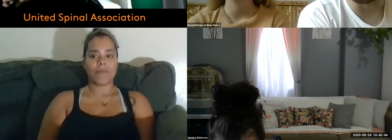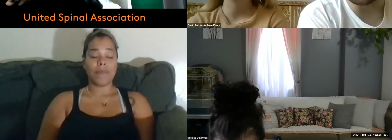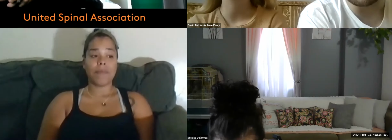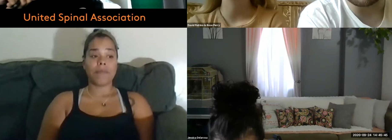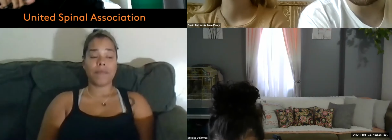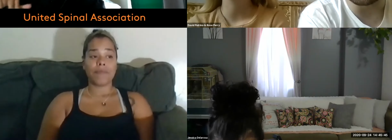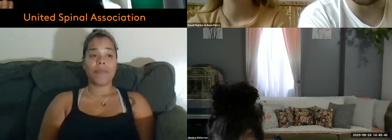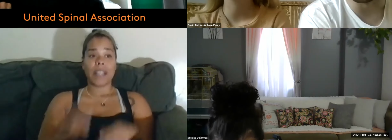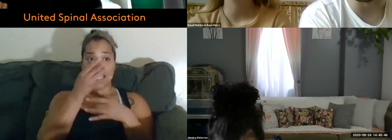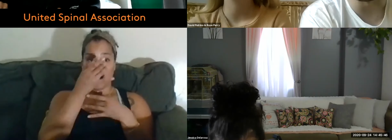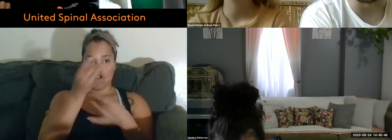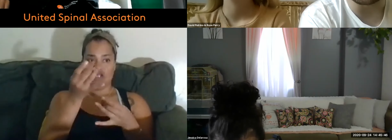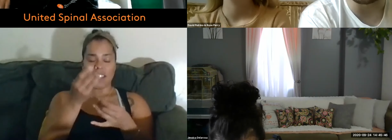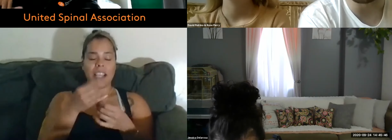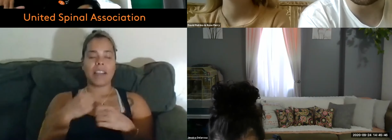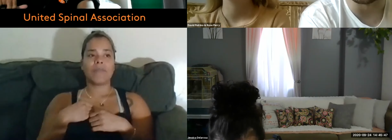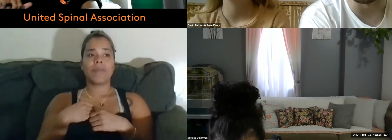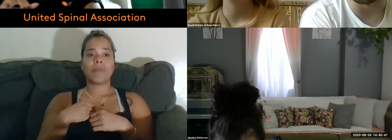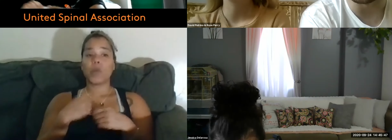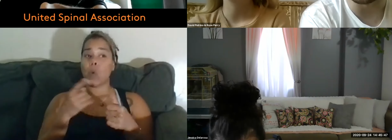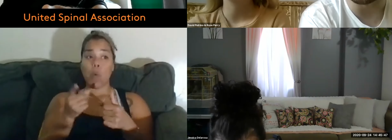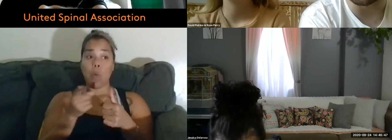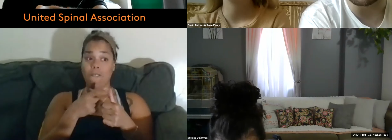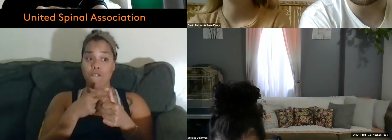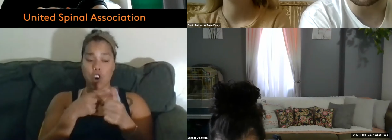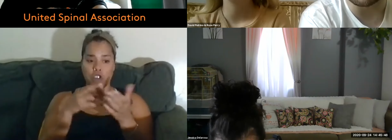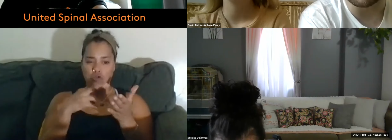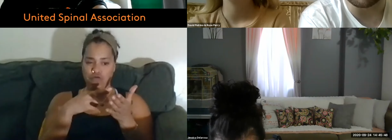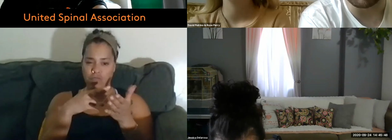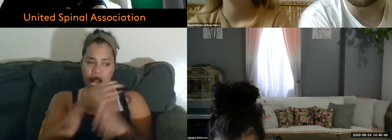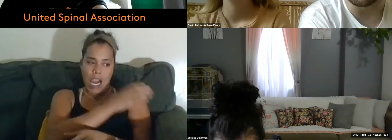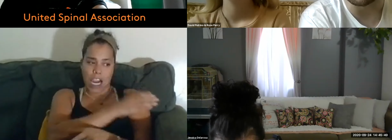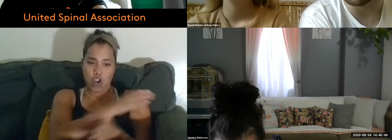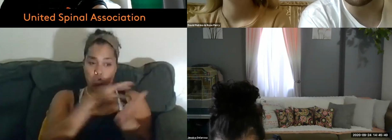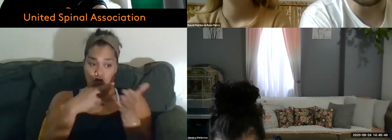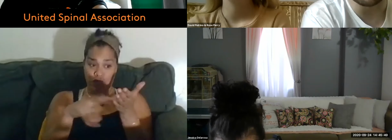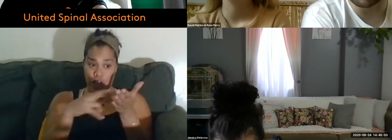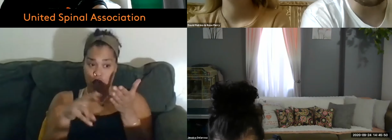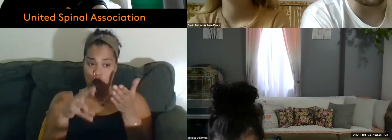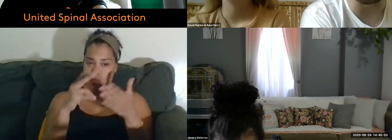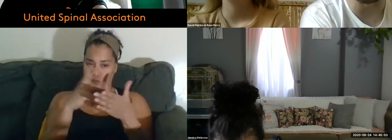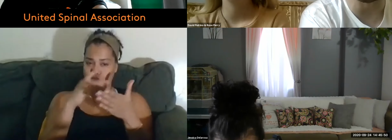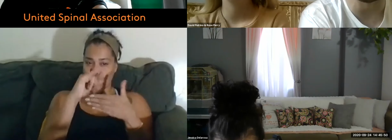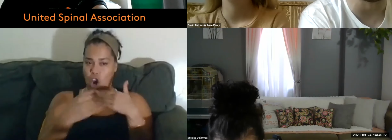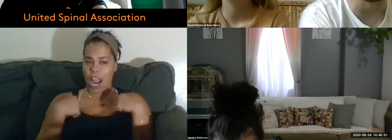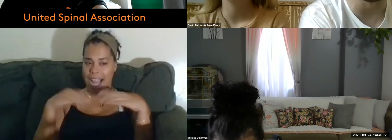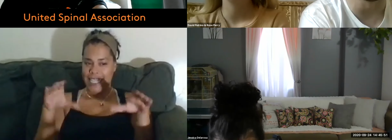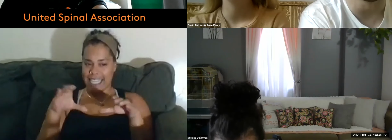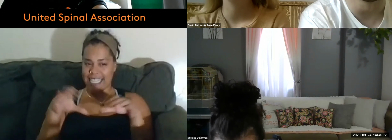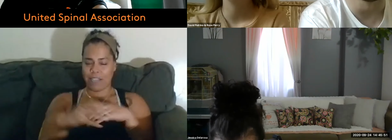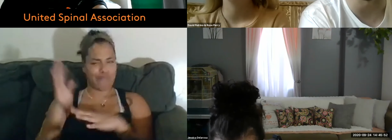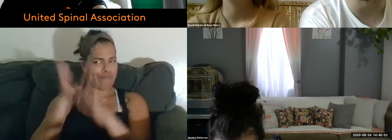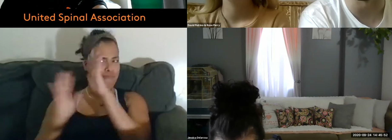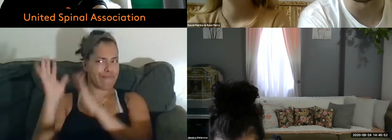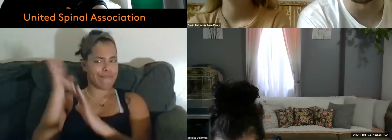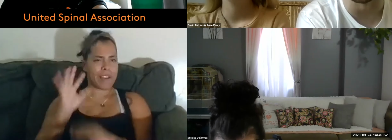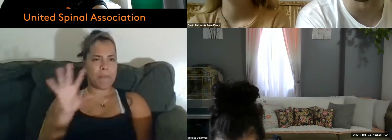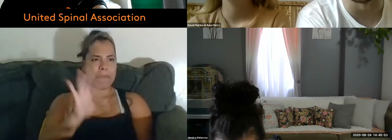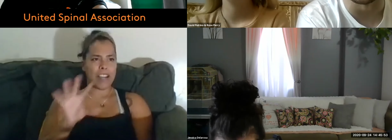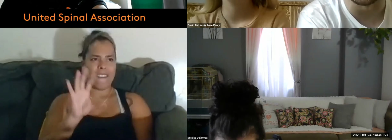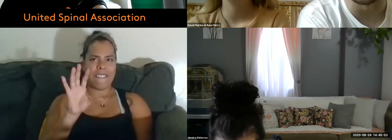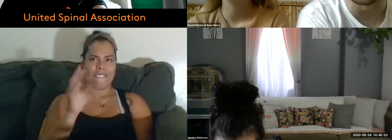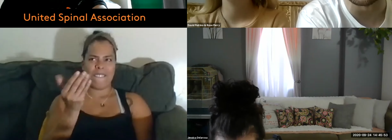One of the first clinical research projects I did in my career, like about, oh God, about